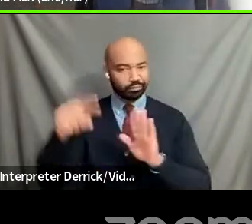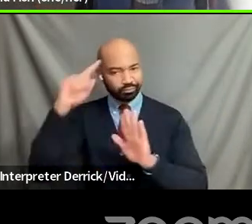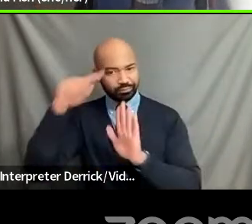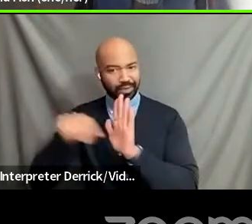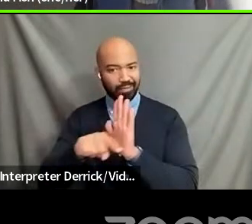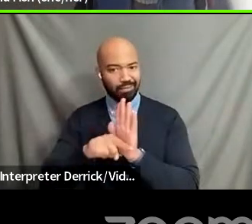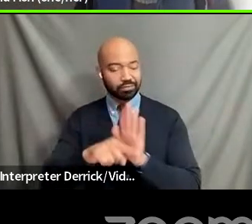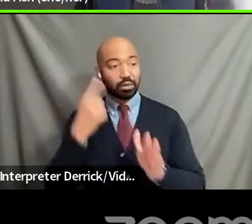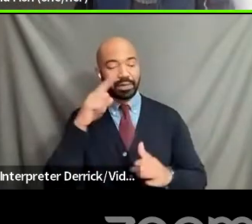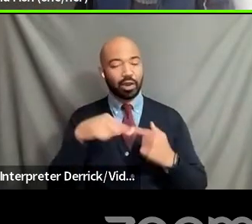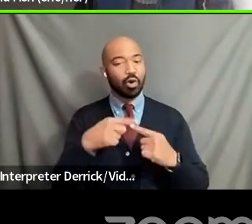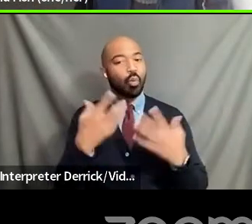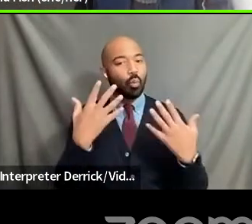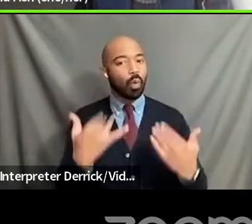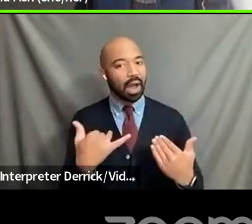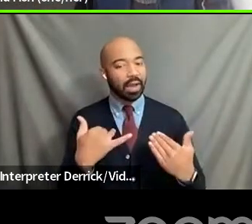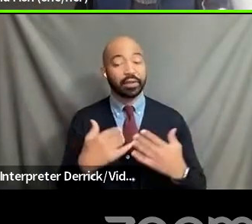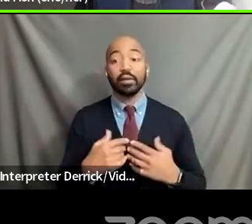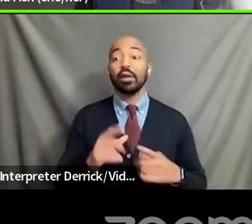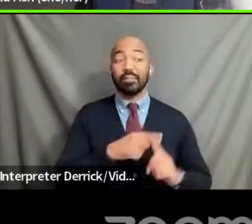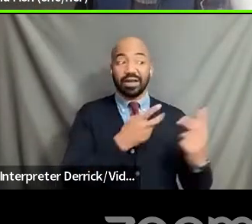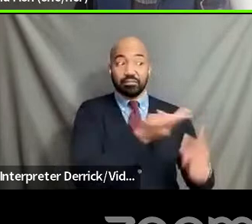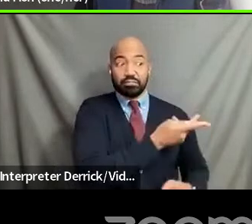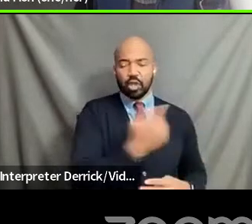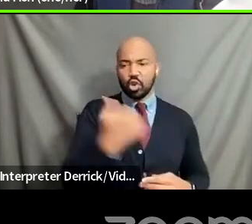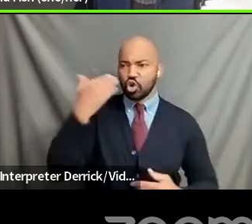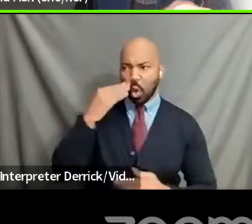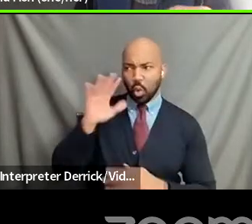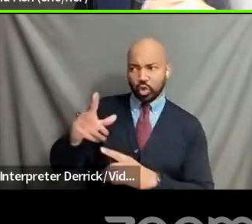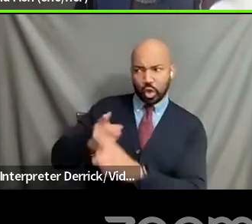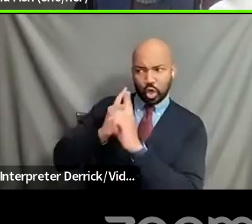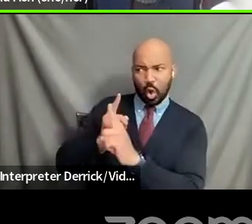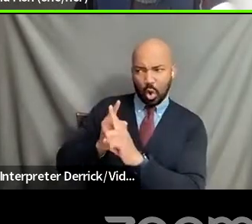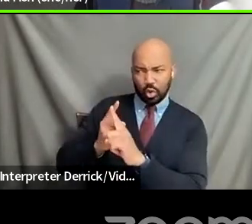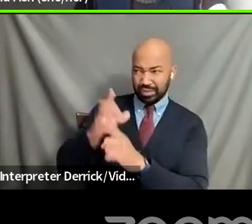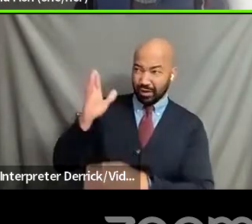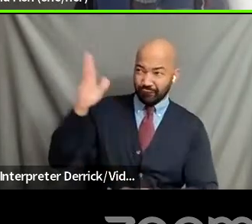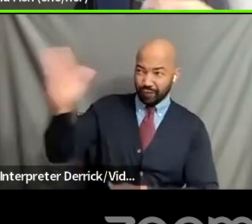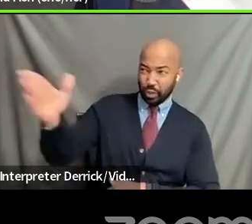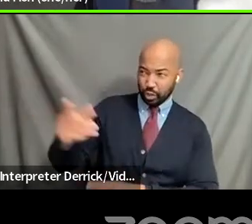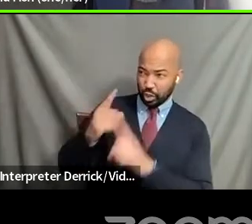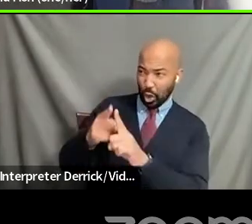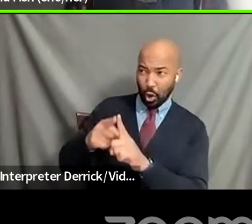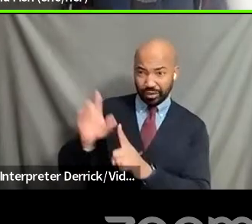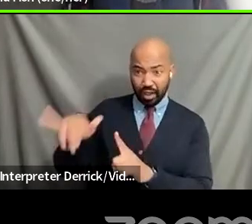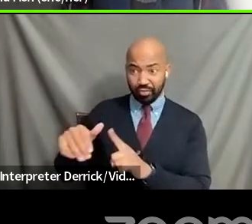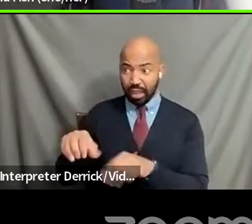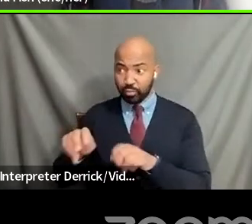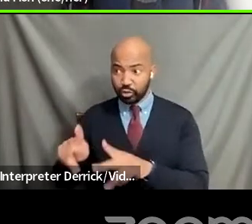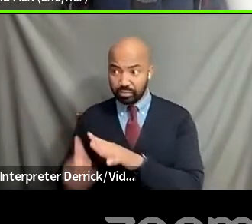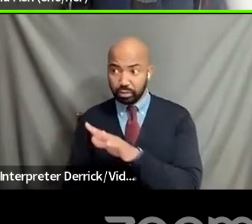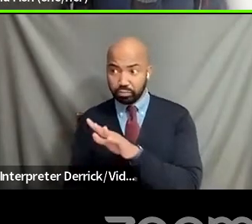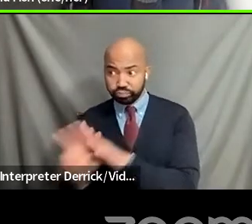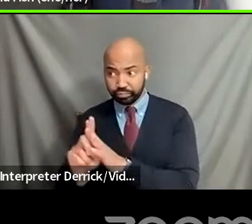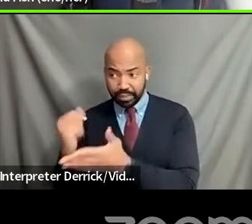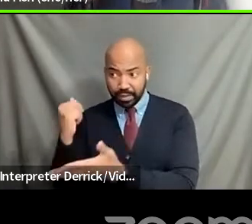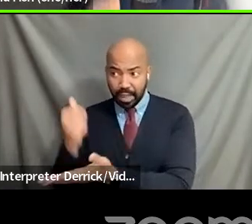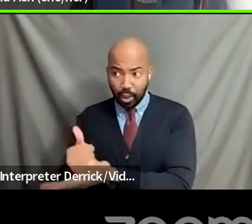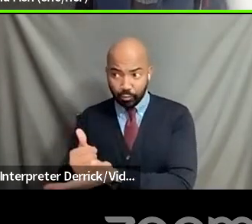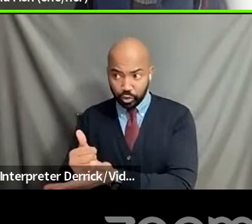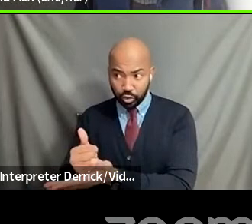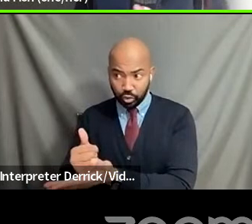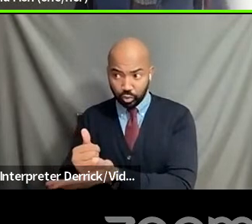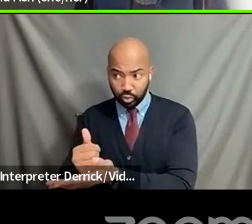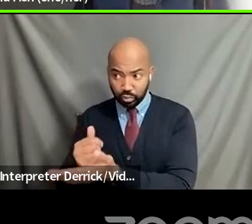day, if they know that you have a long-term goal that you need to be working towards, and that's not going to help you get there, they can say, nope, we veto that, say no to